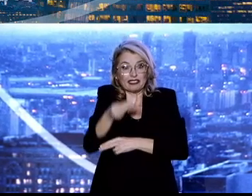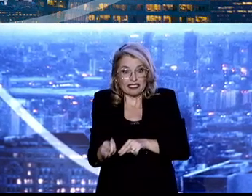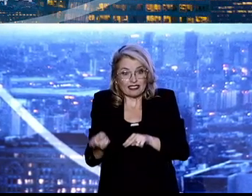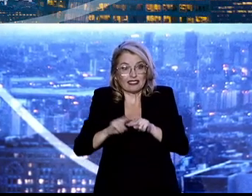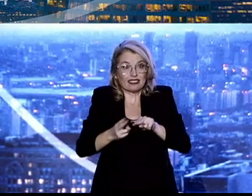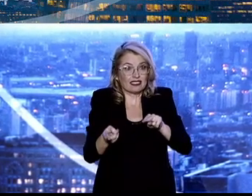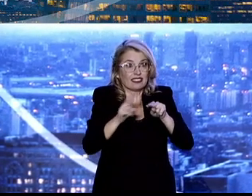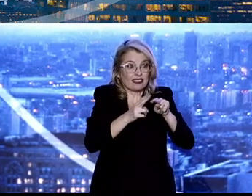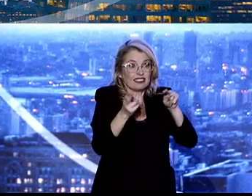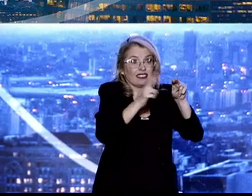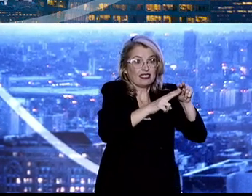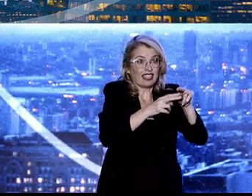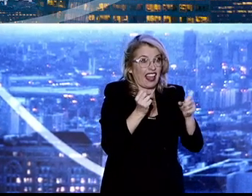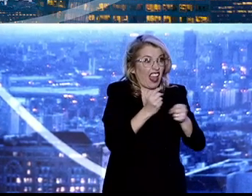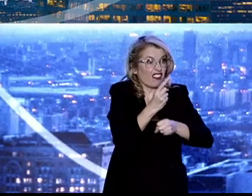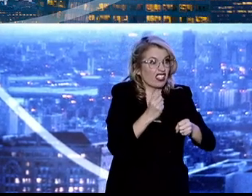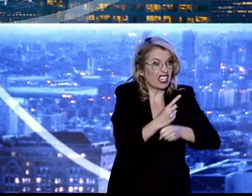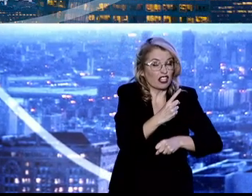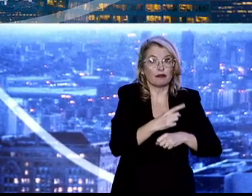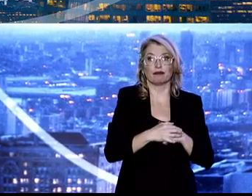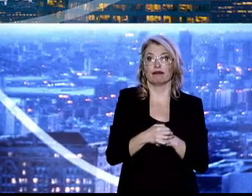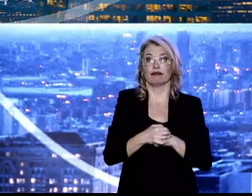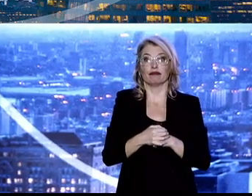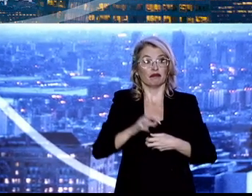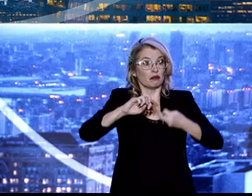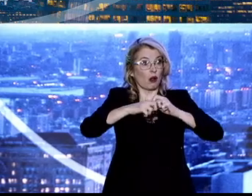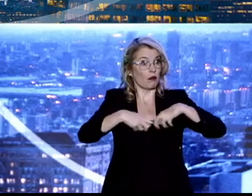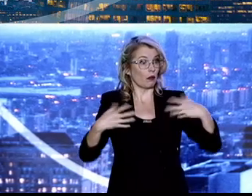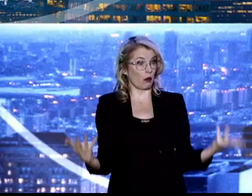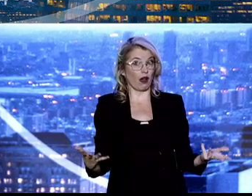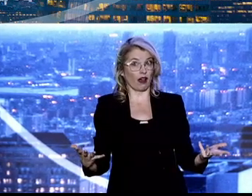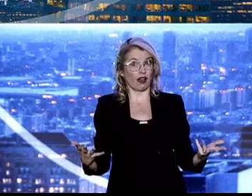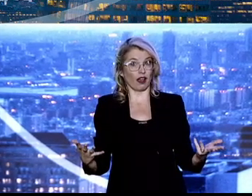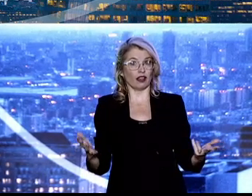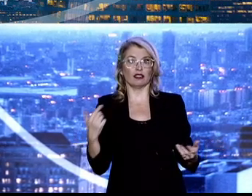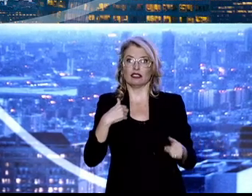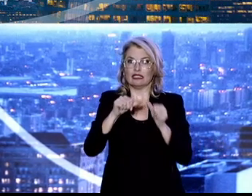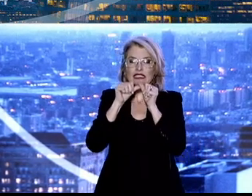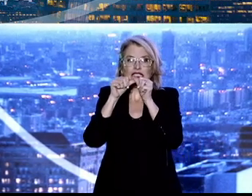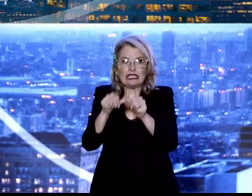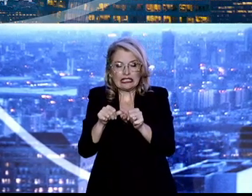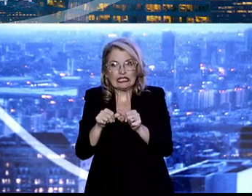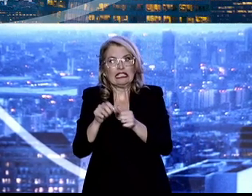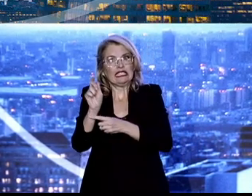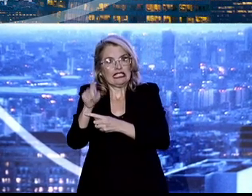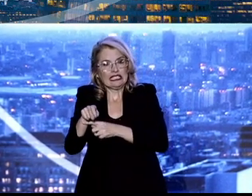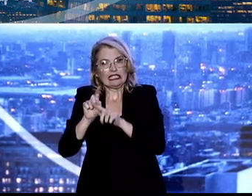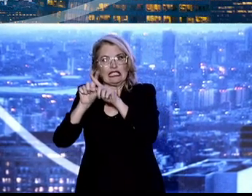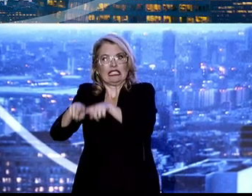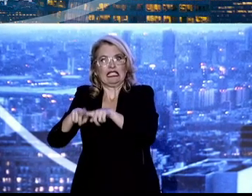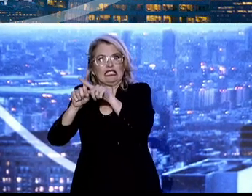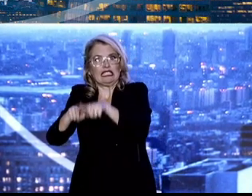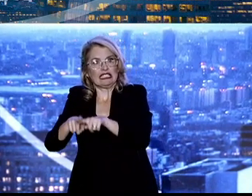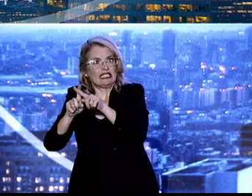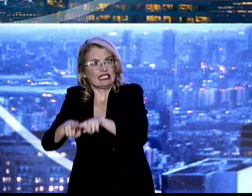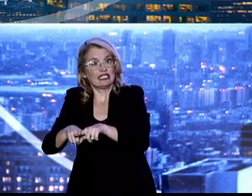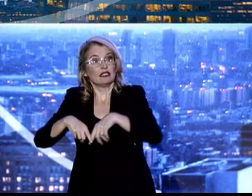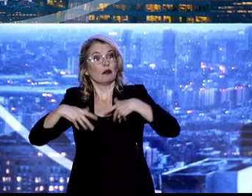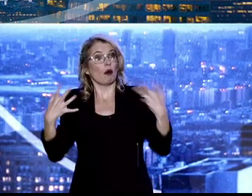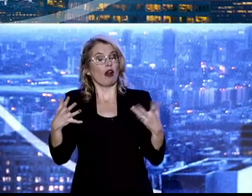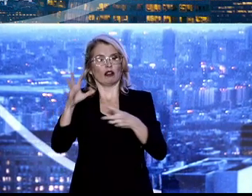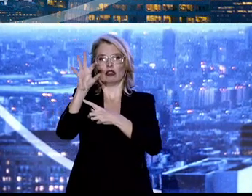year. The problem, of course, is that we continue to meet most of these needs